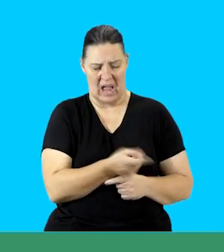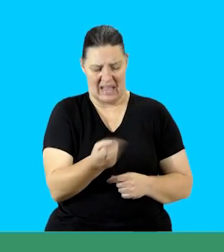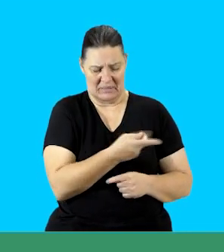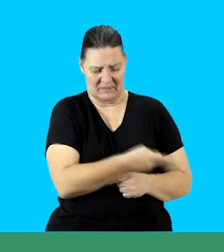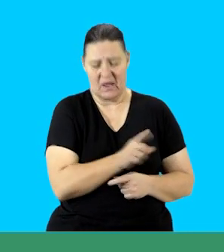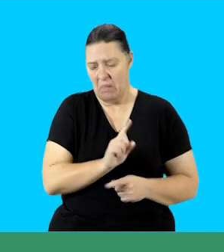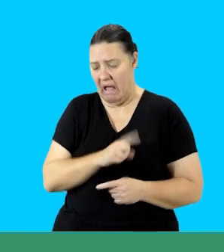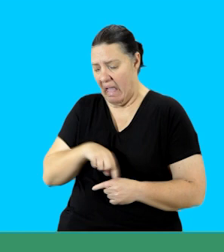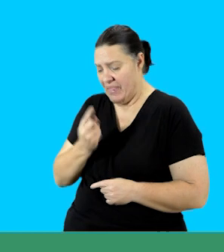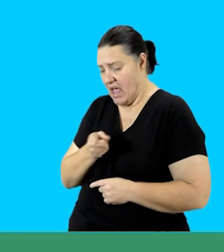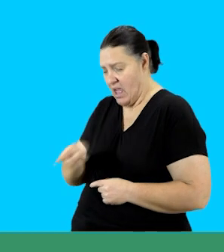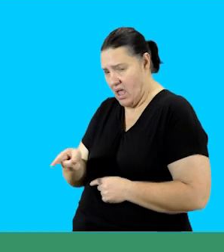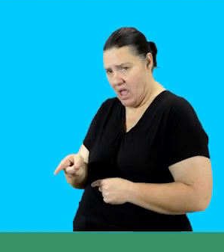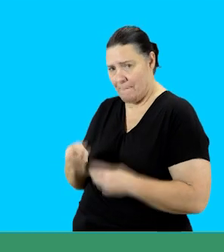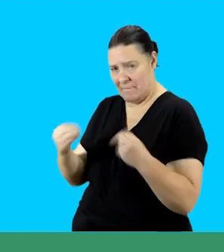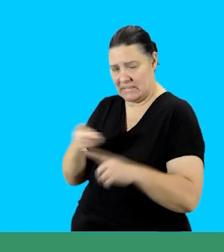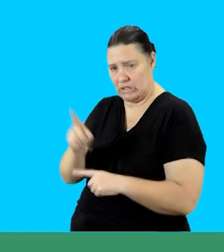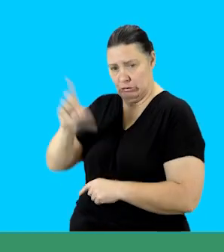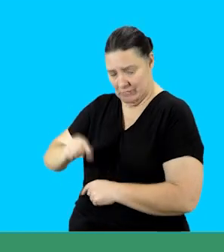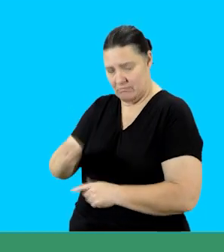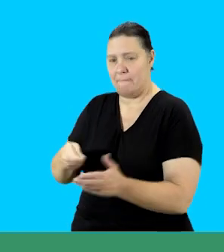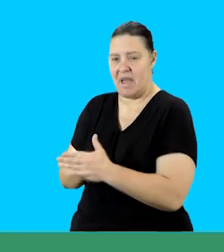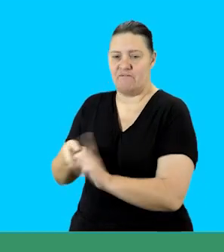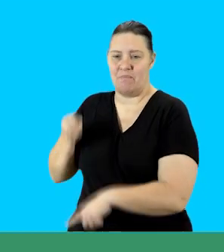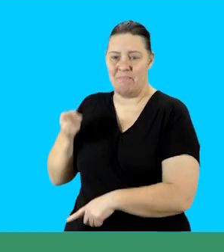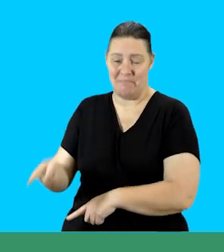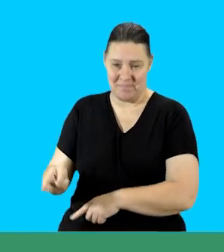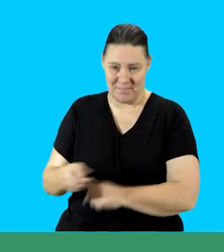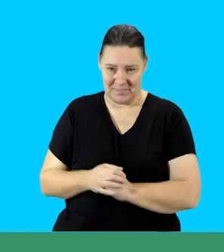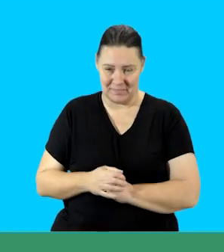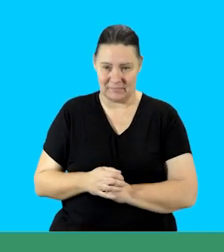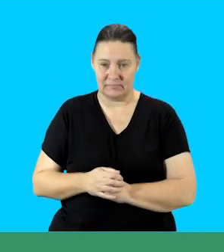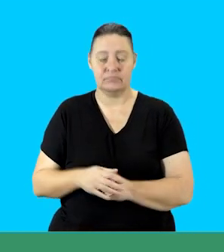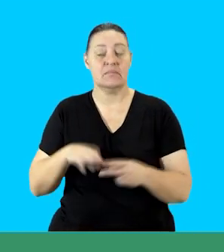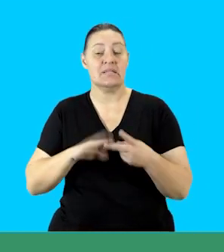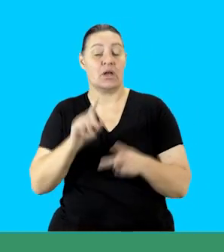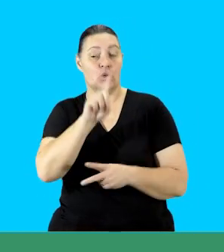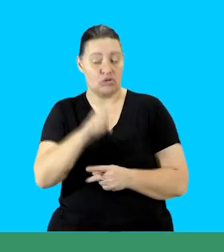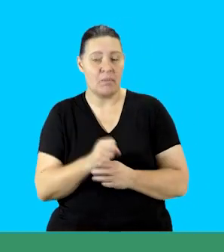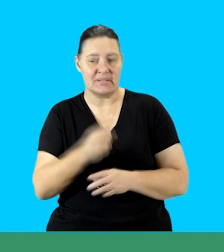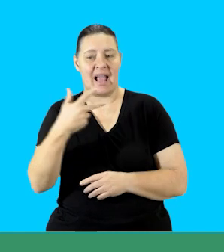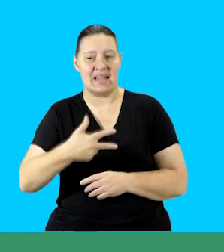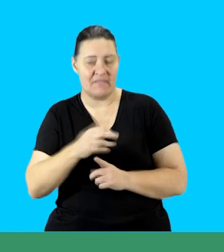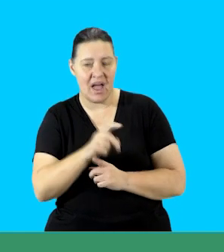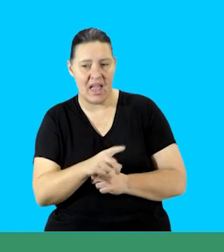Second question, it says classify NSD's challenges according to the 3 business environments.